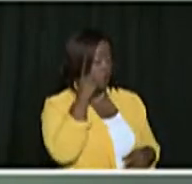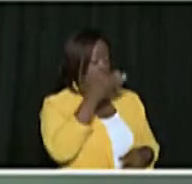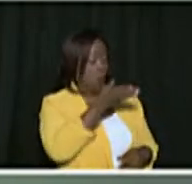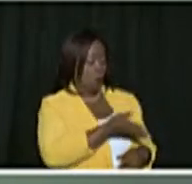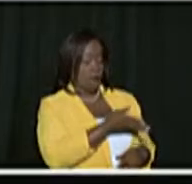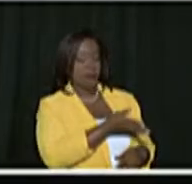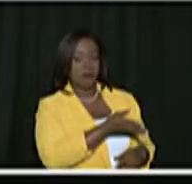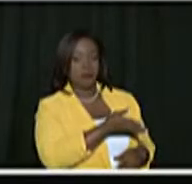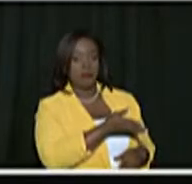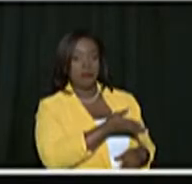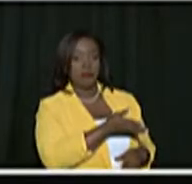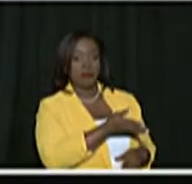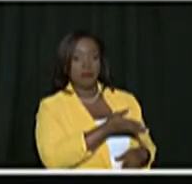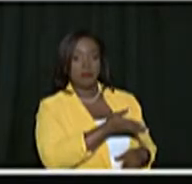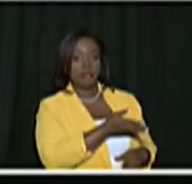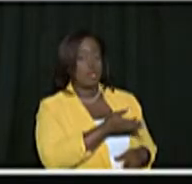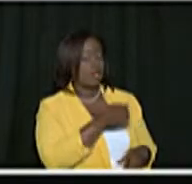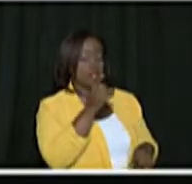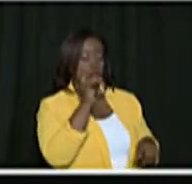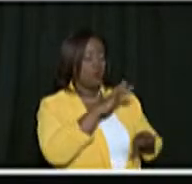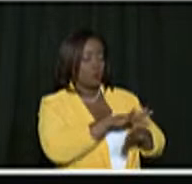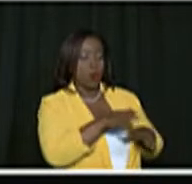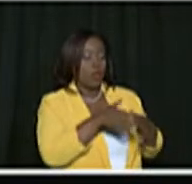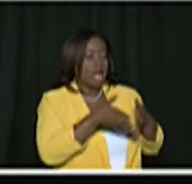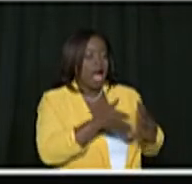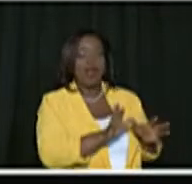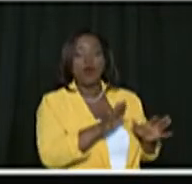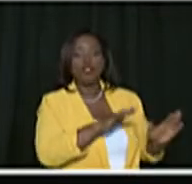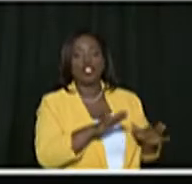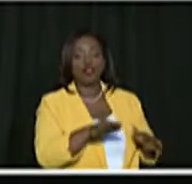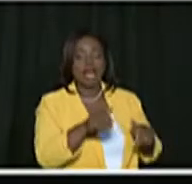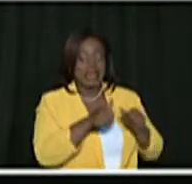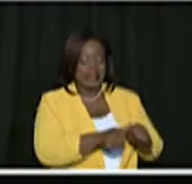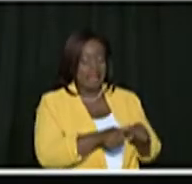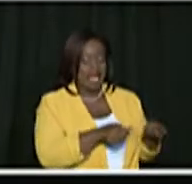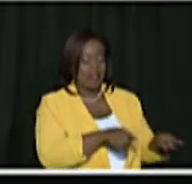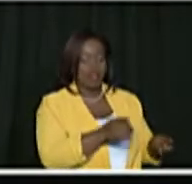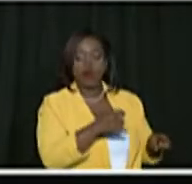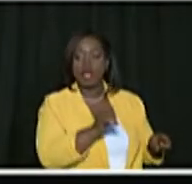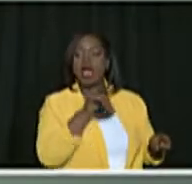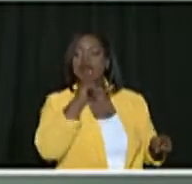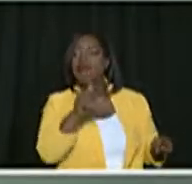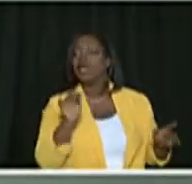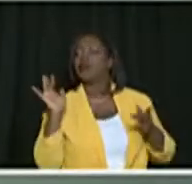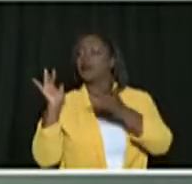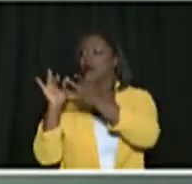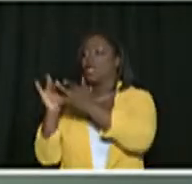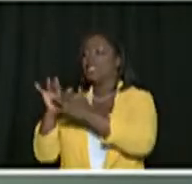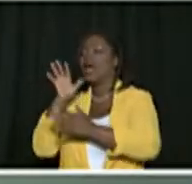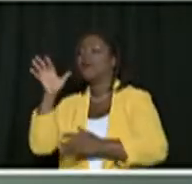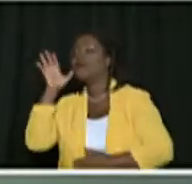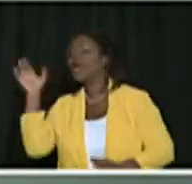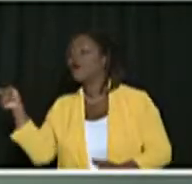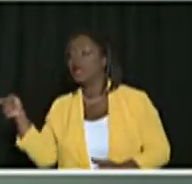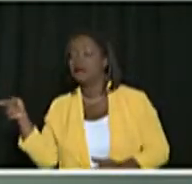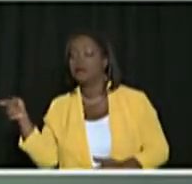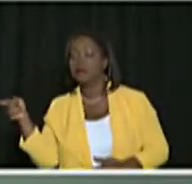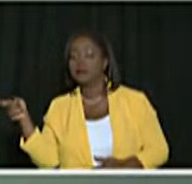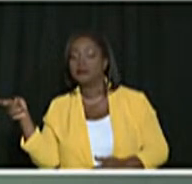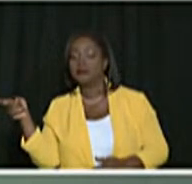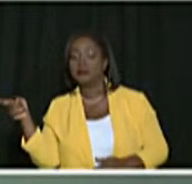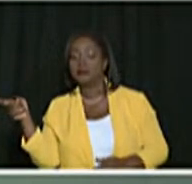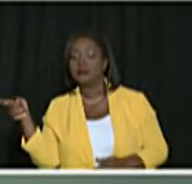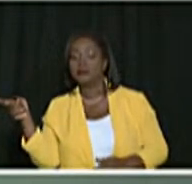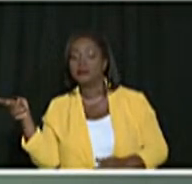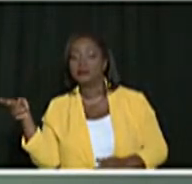children staying in their homes and the parents of those children do not know where they are. So it's very important that all of us take